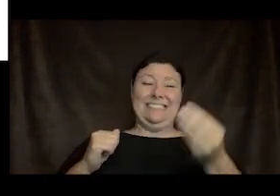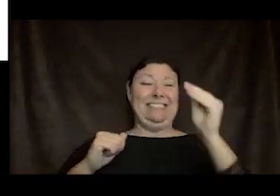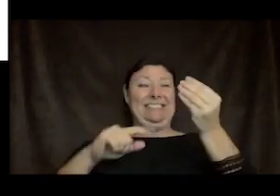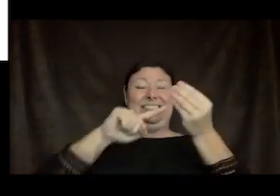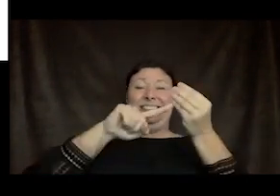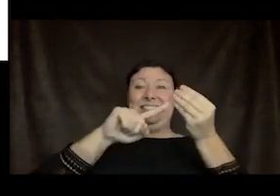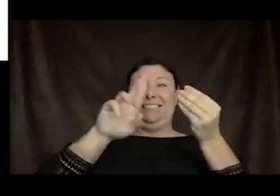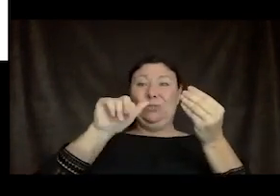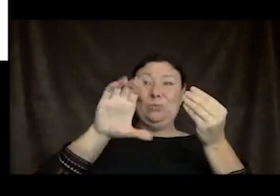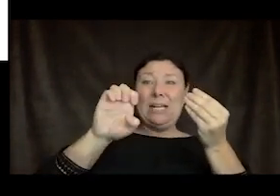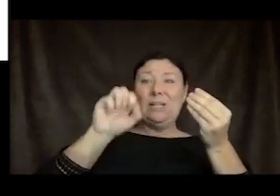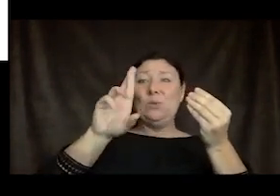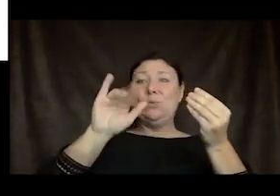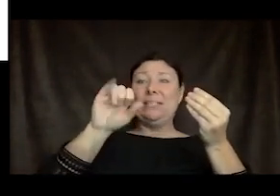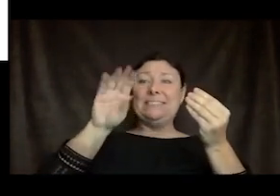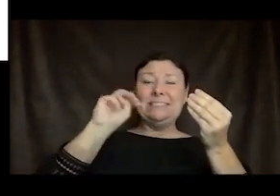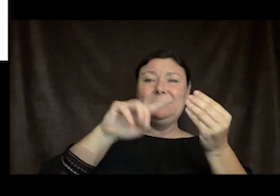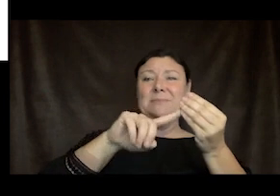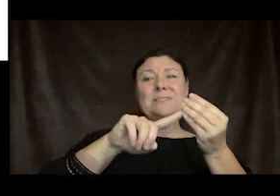oh, I may be